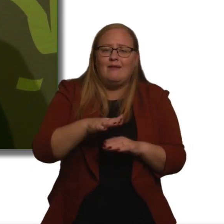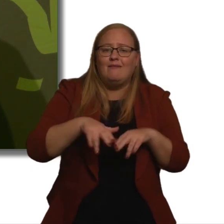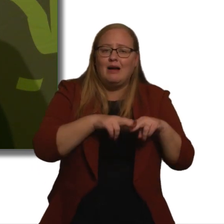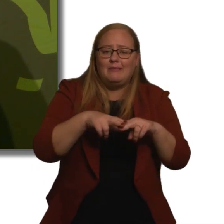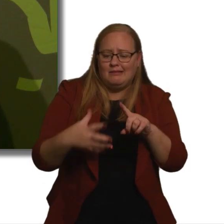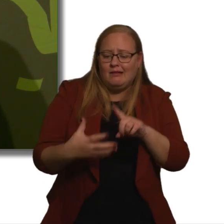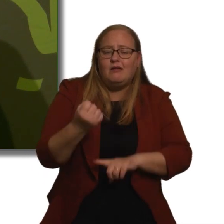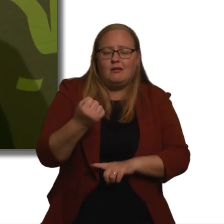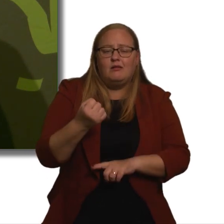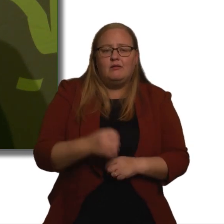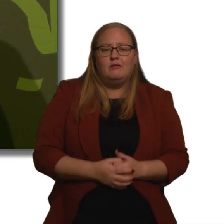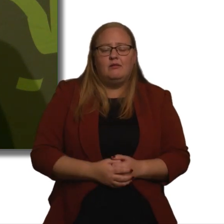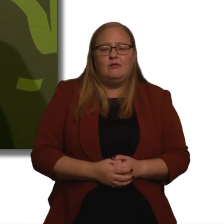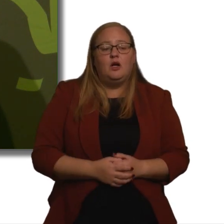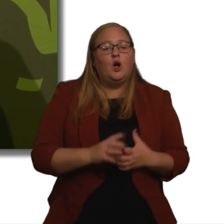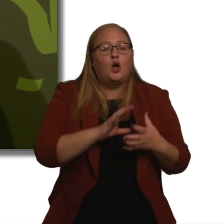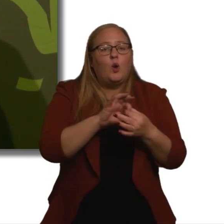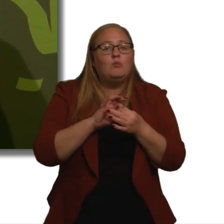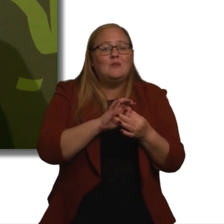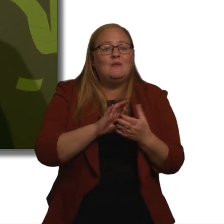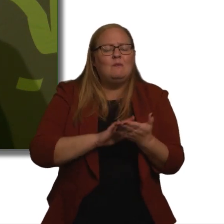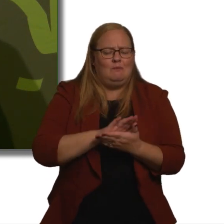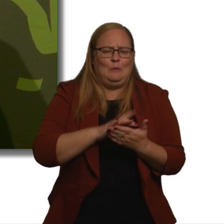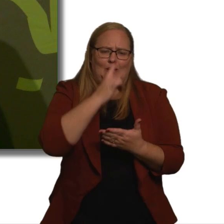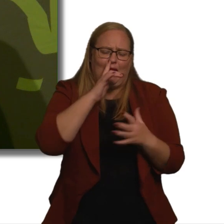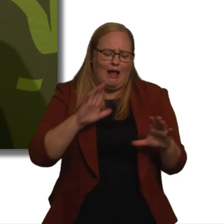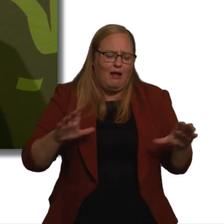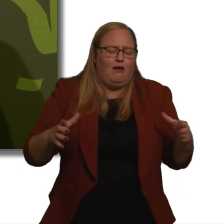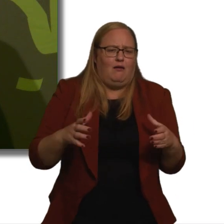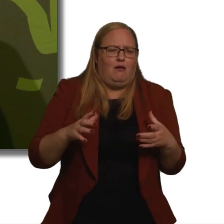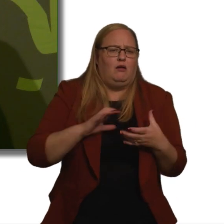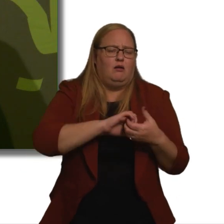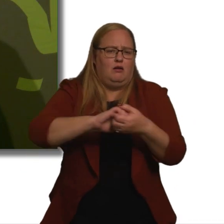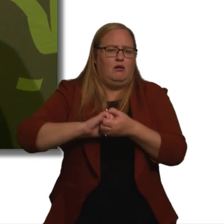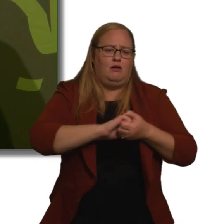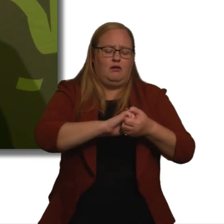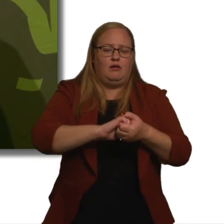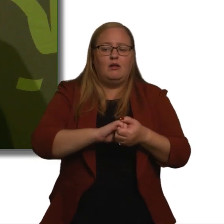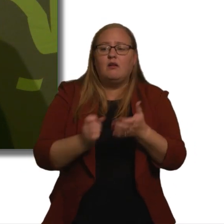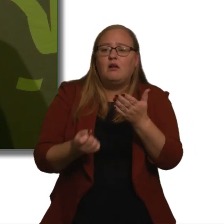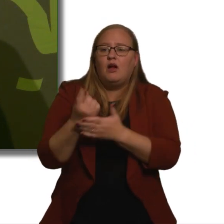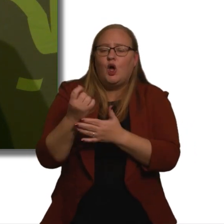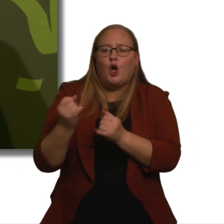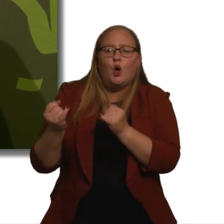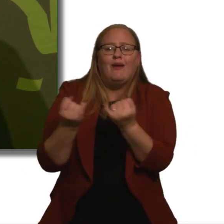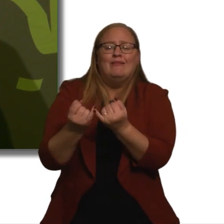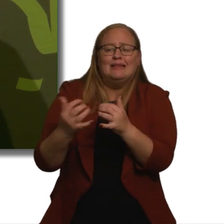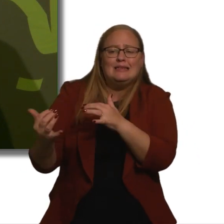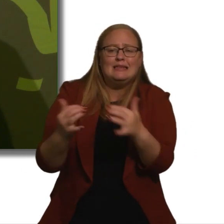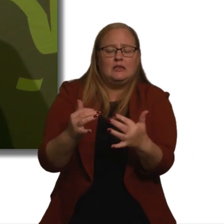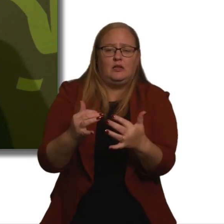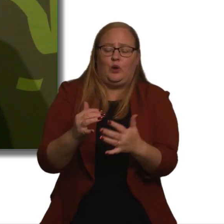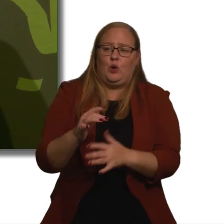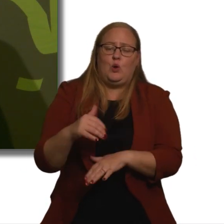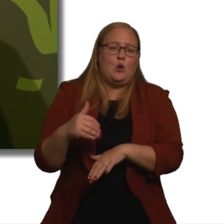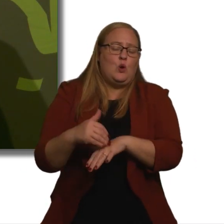movement also enables us to come together to address the devastating impacts of conflict, and Debbie will share more on